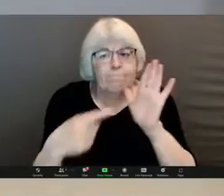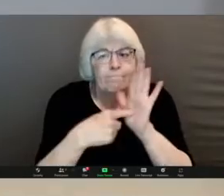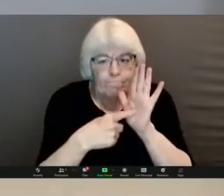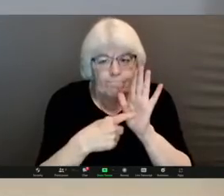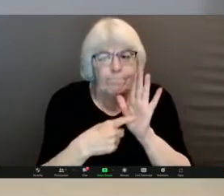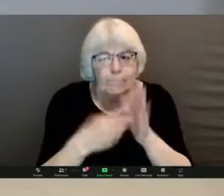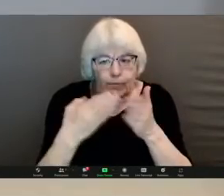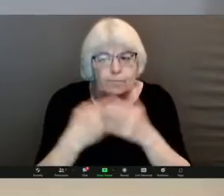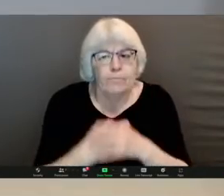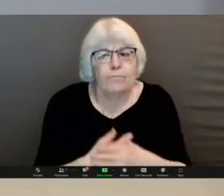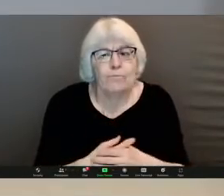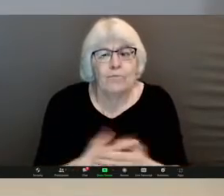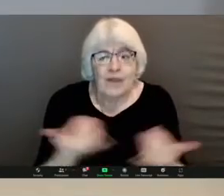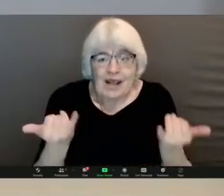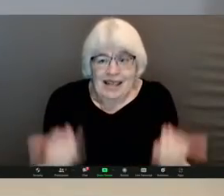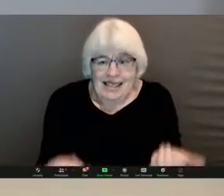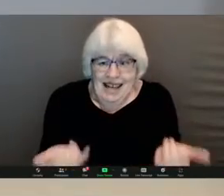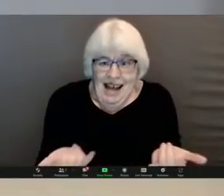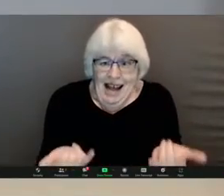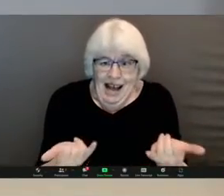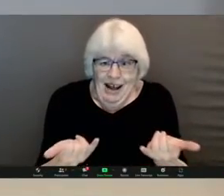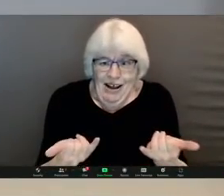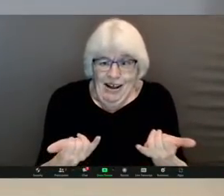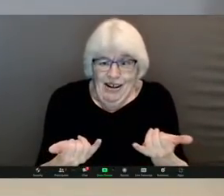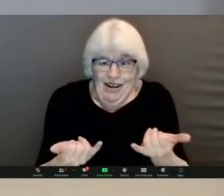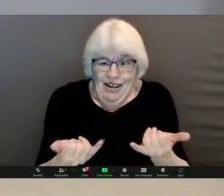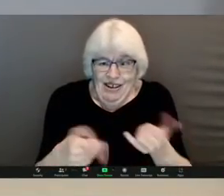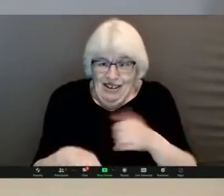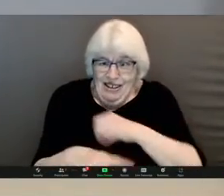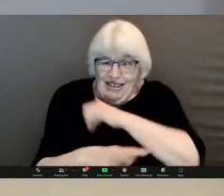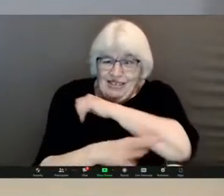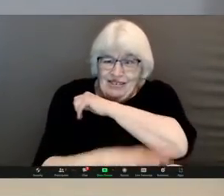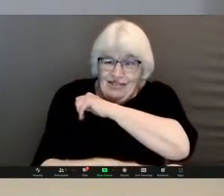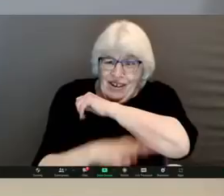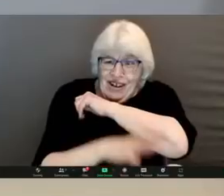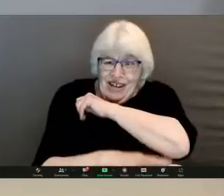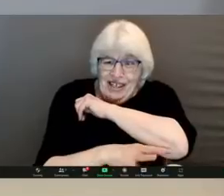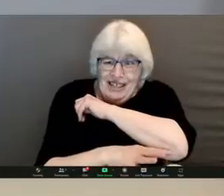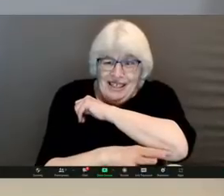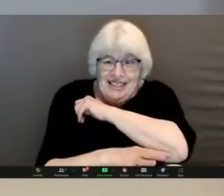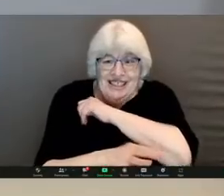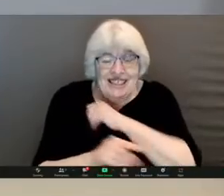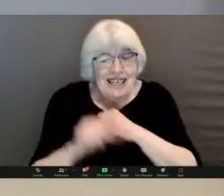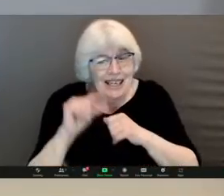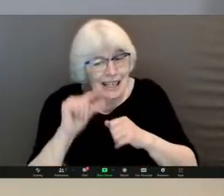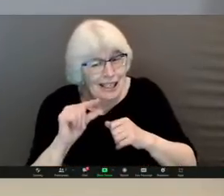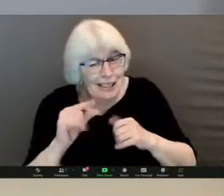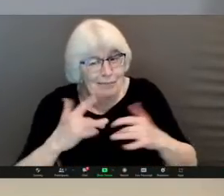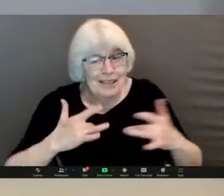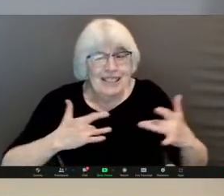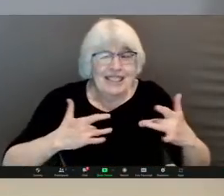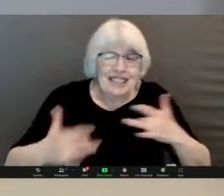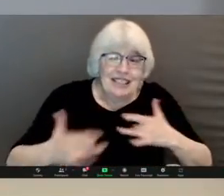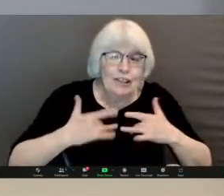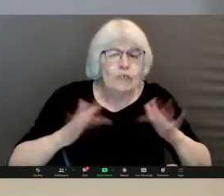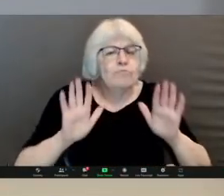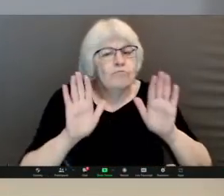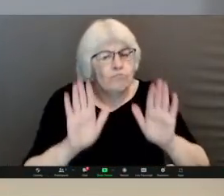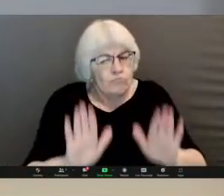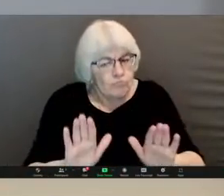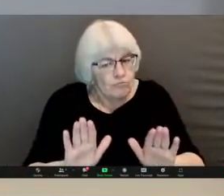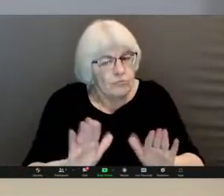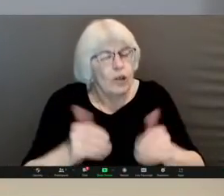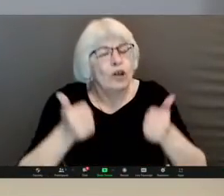think it's a time of transition as well, and one of hope for our children and staff going back